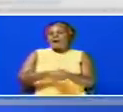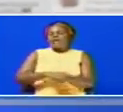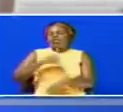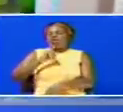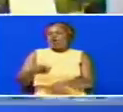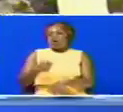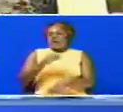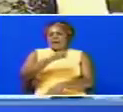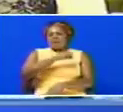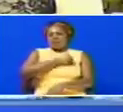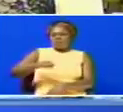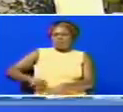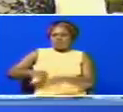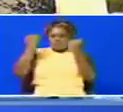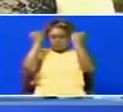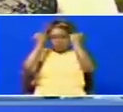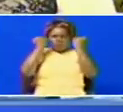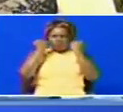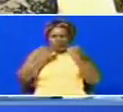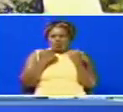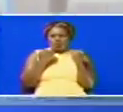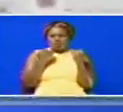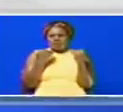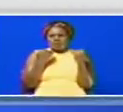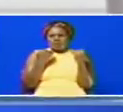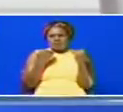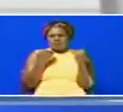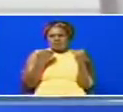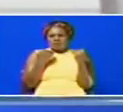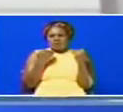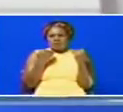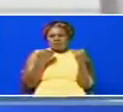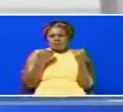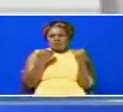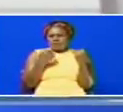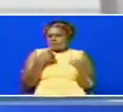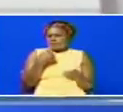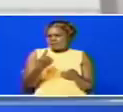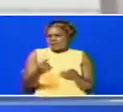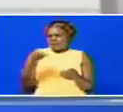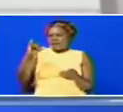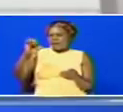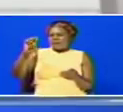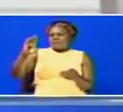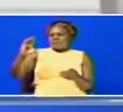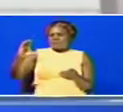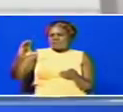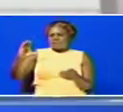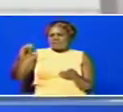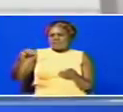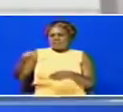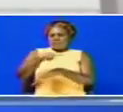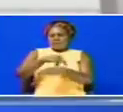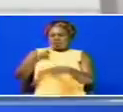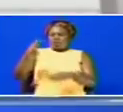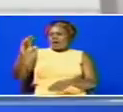Court. The High Court sort of upheld a ruling by the Court of Appeal in which it had said the IEBC chairman, as a national returning